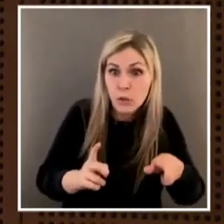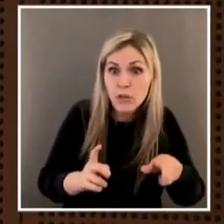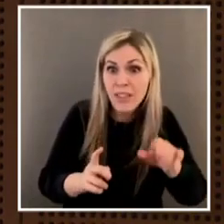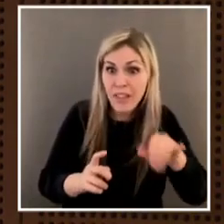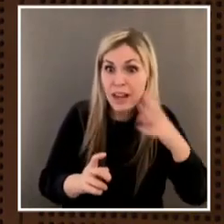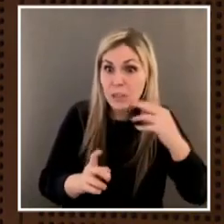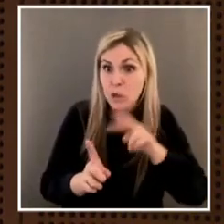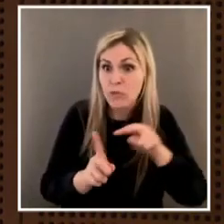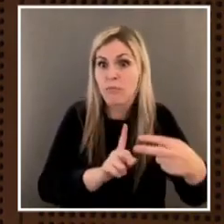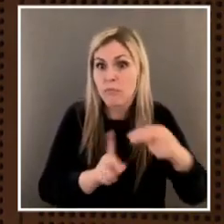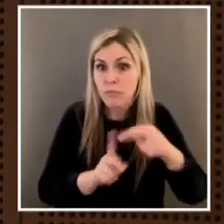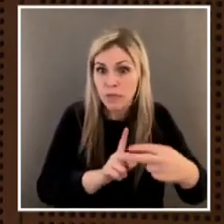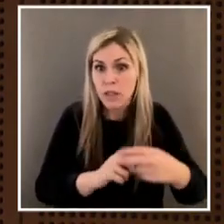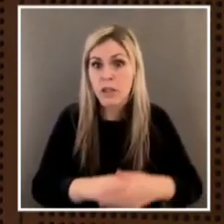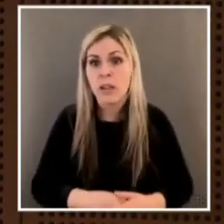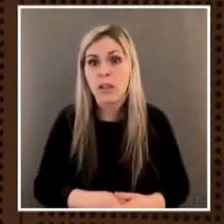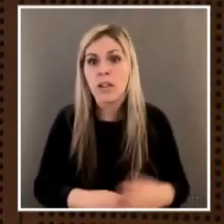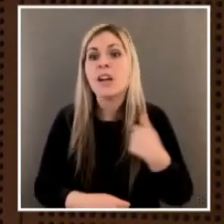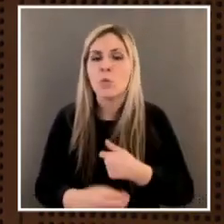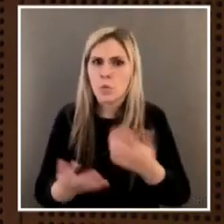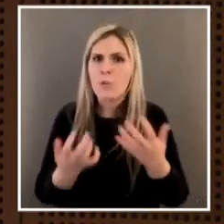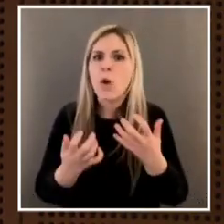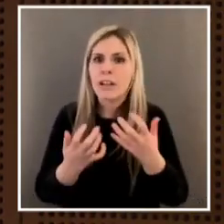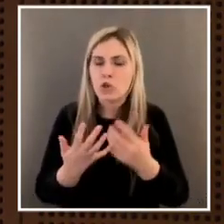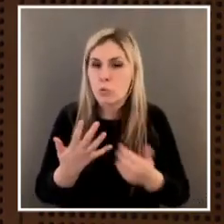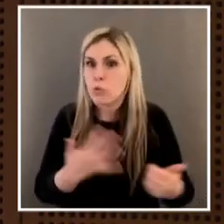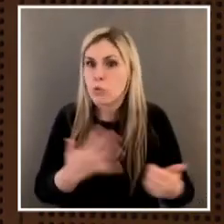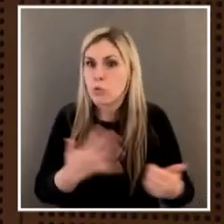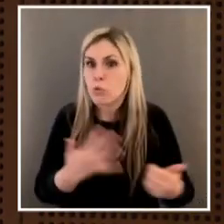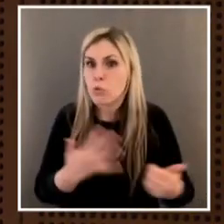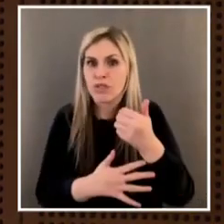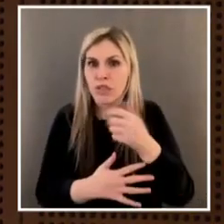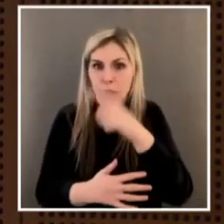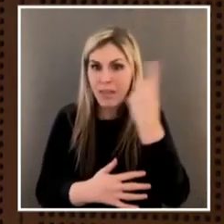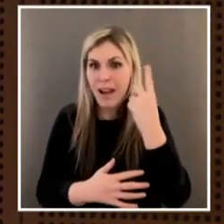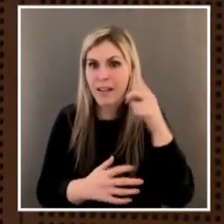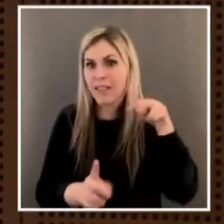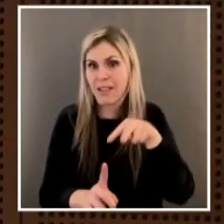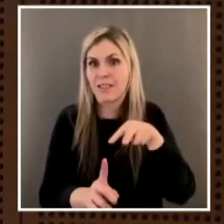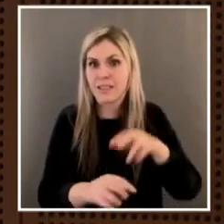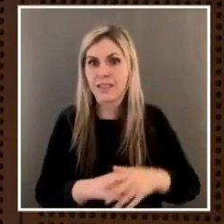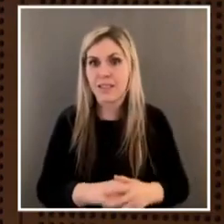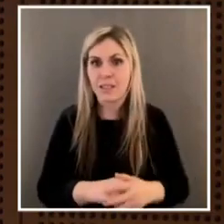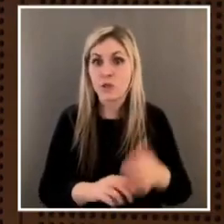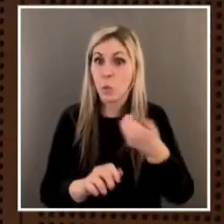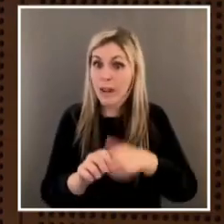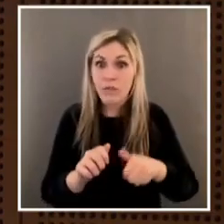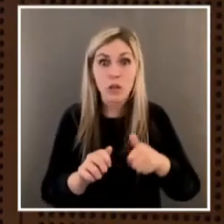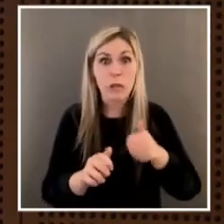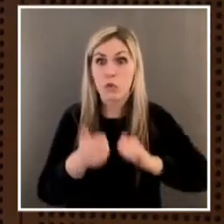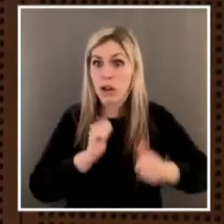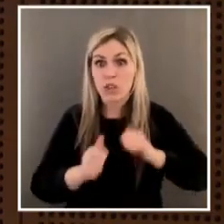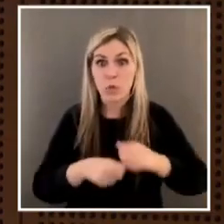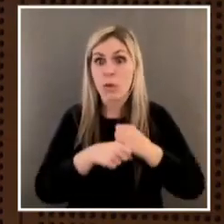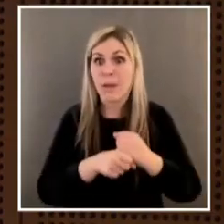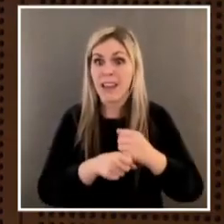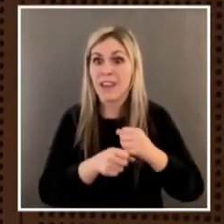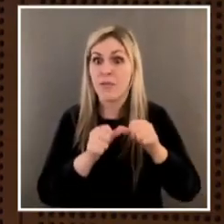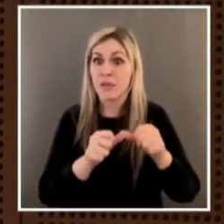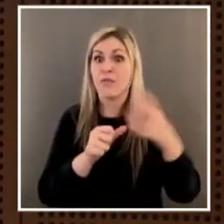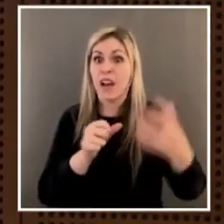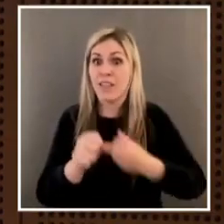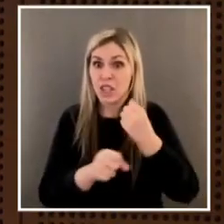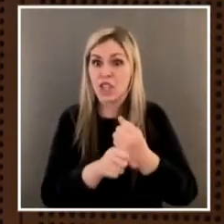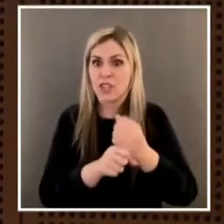We wanted to privilege the black lens. And so we did that with every production that we made in our 5 years at ACT.